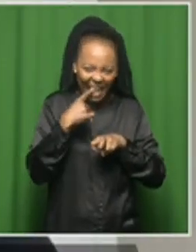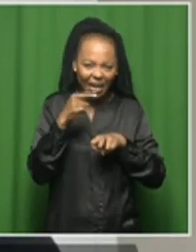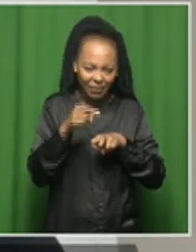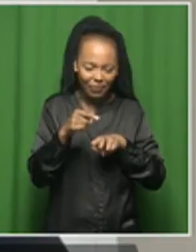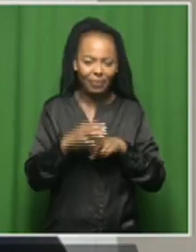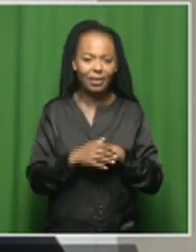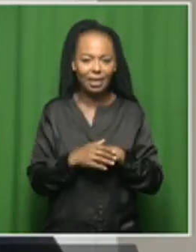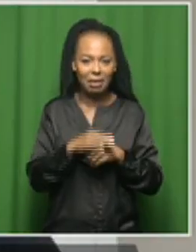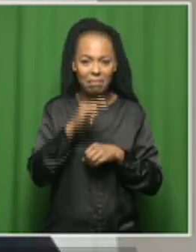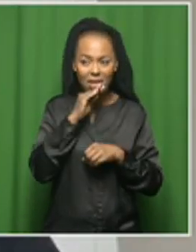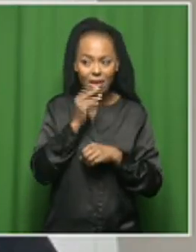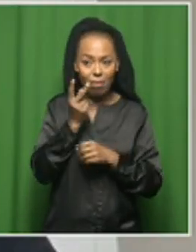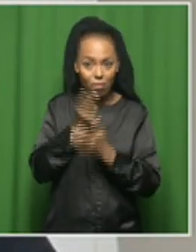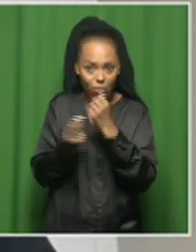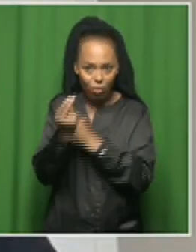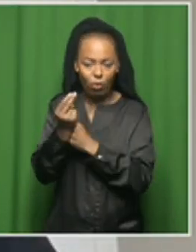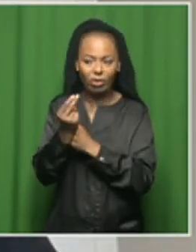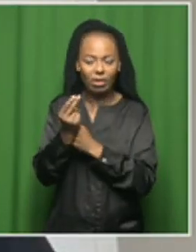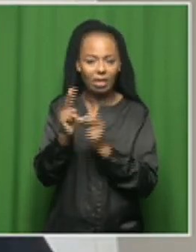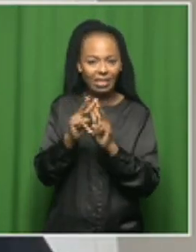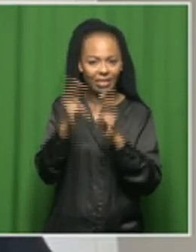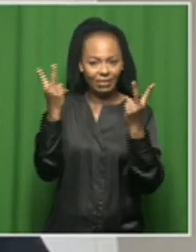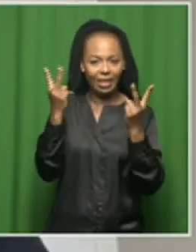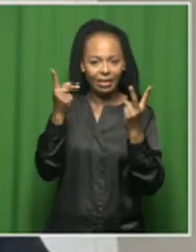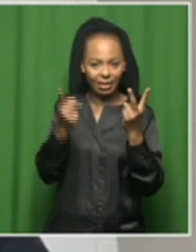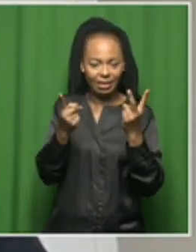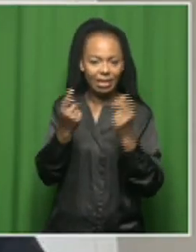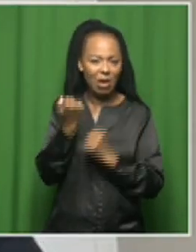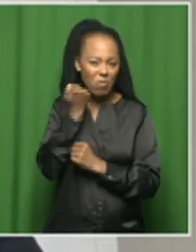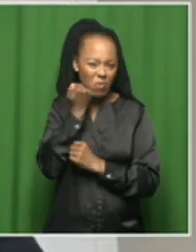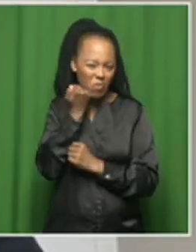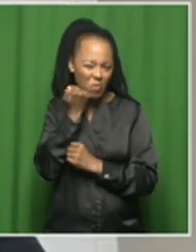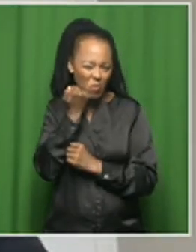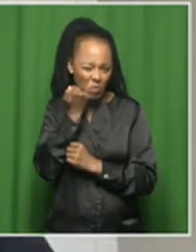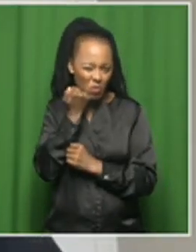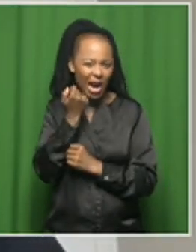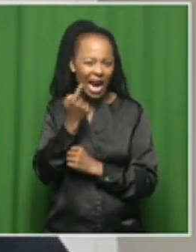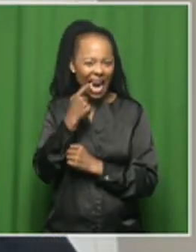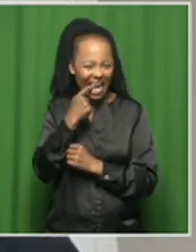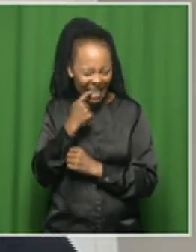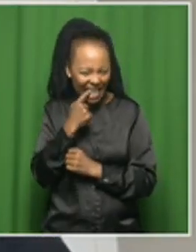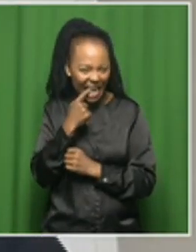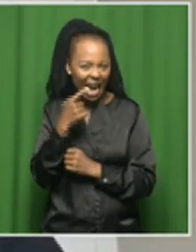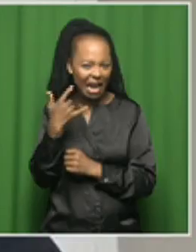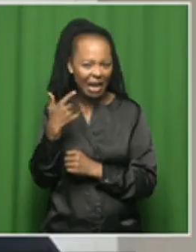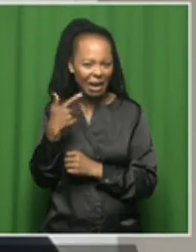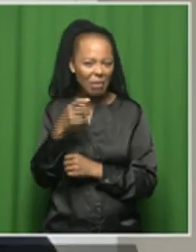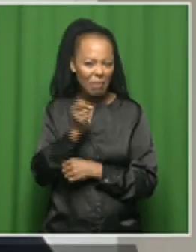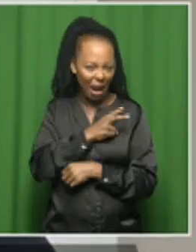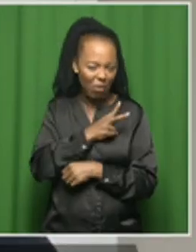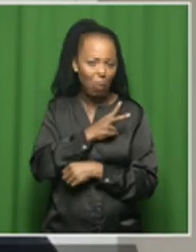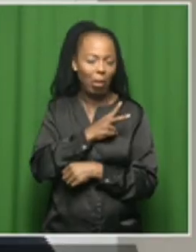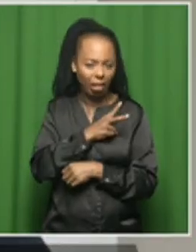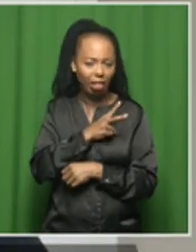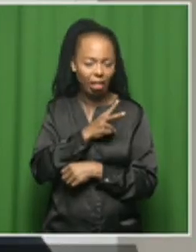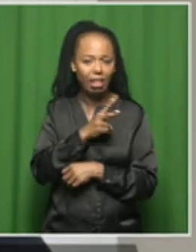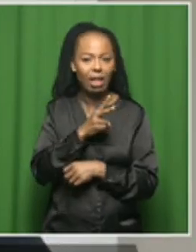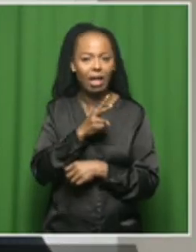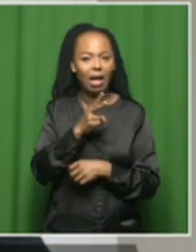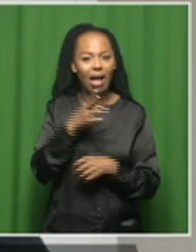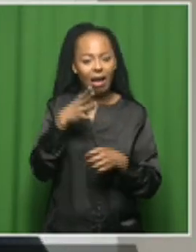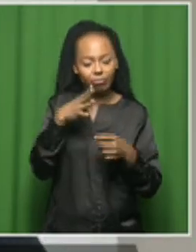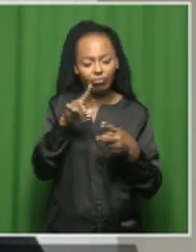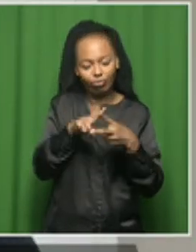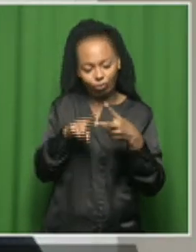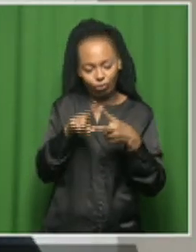So there's different types of arthritis. There's inflammatory arthritis, which is the gout. And then you also get osteoarthritis and